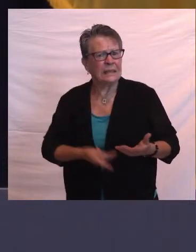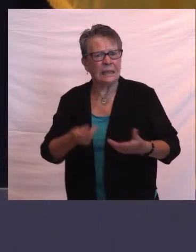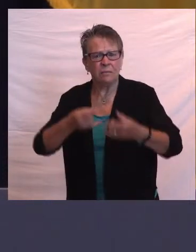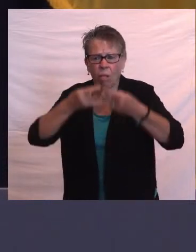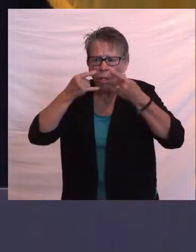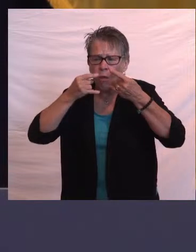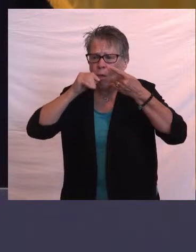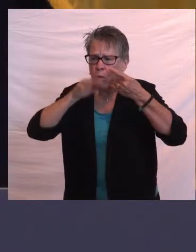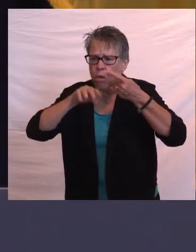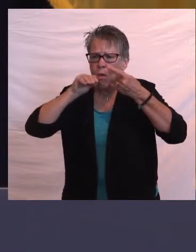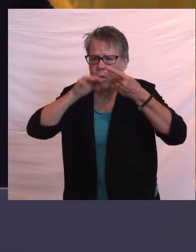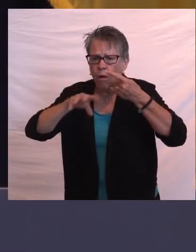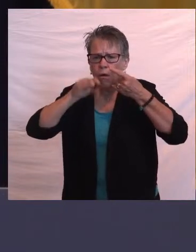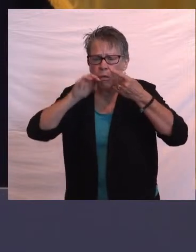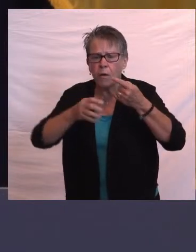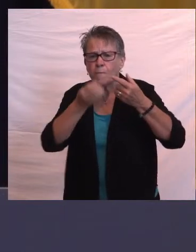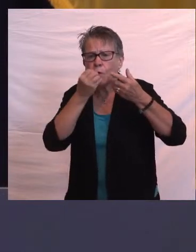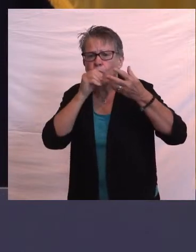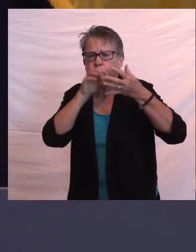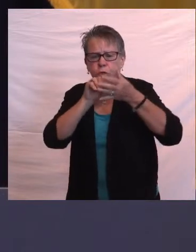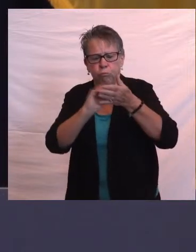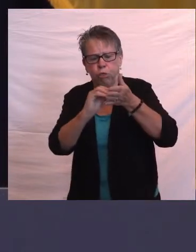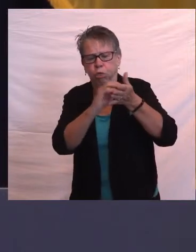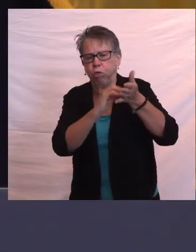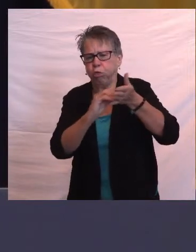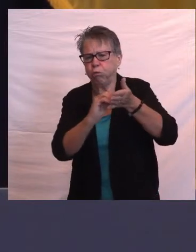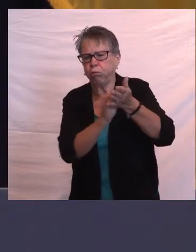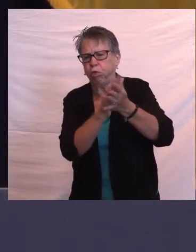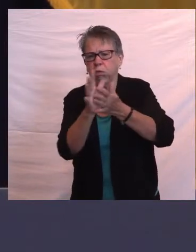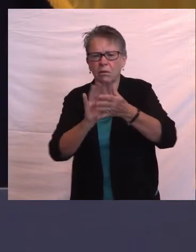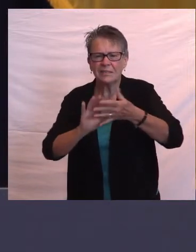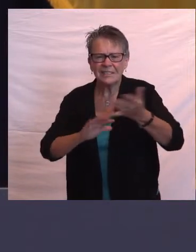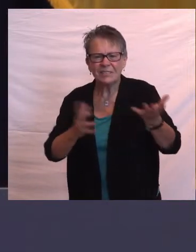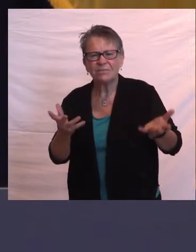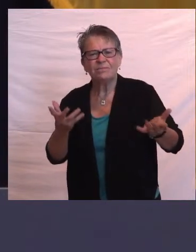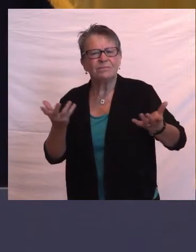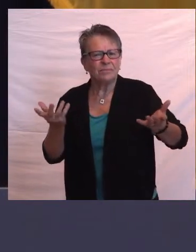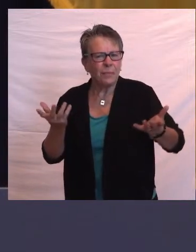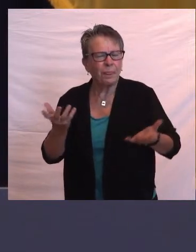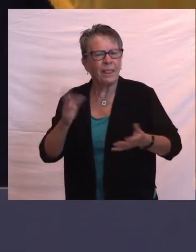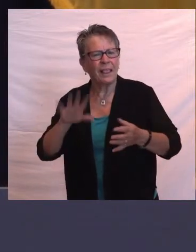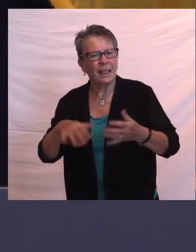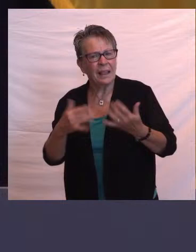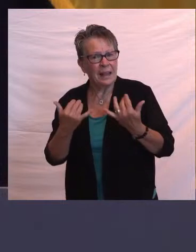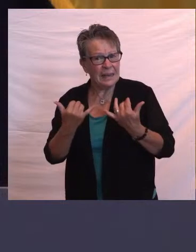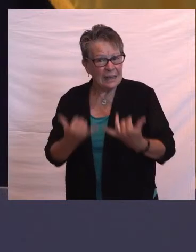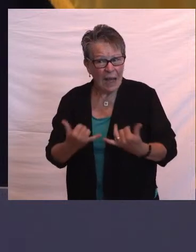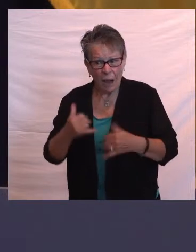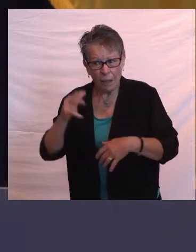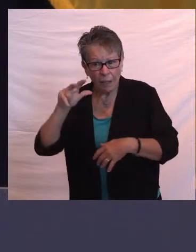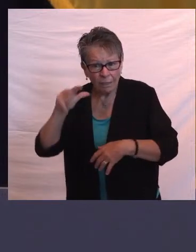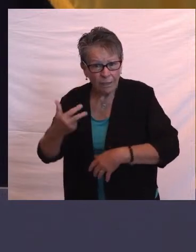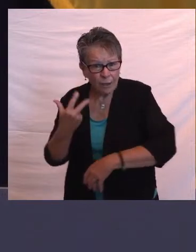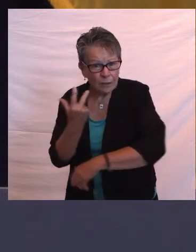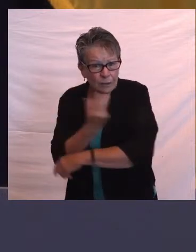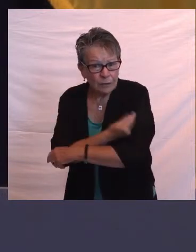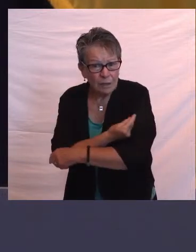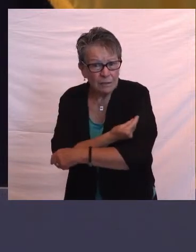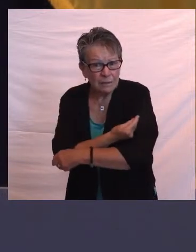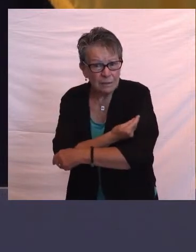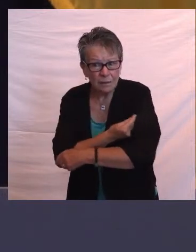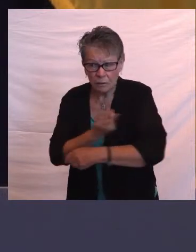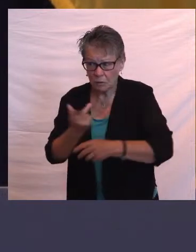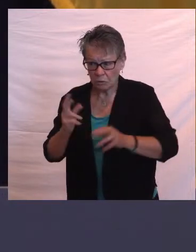launched, I know you guys said that you're going to track this and so forth, and initially demand may